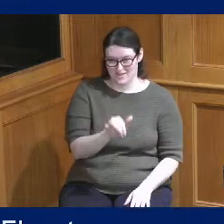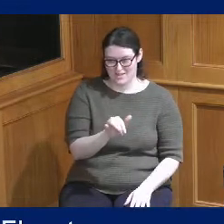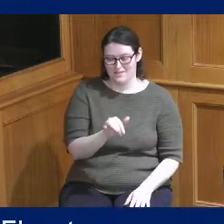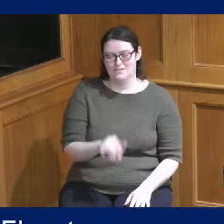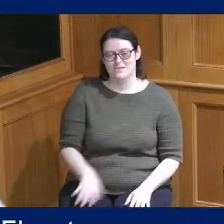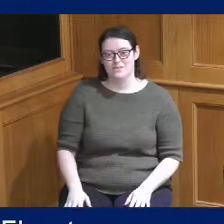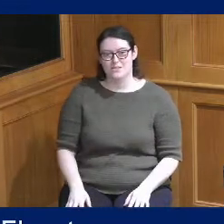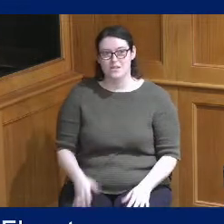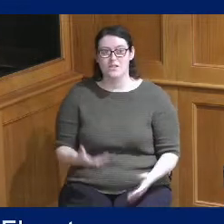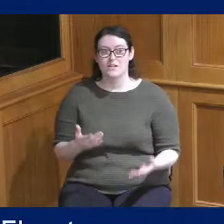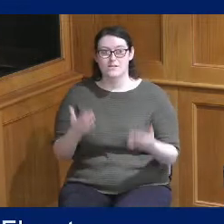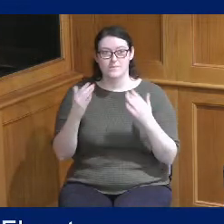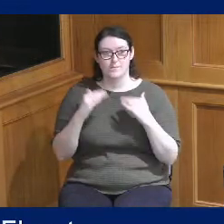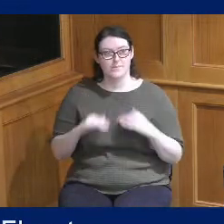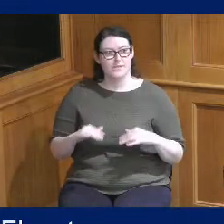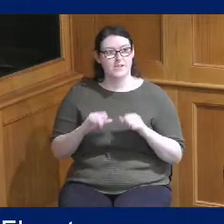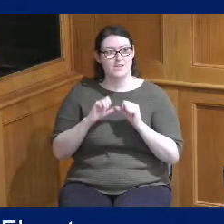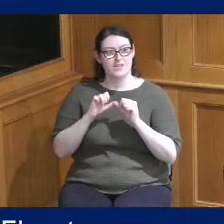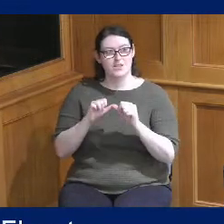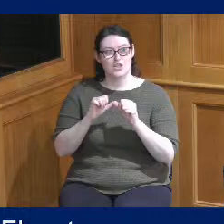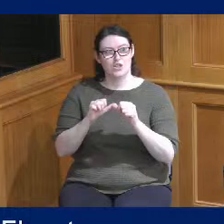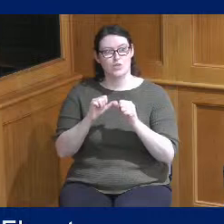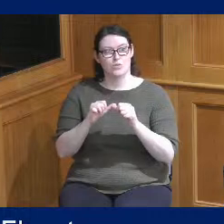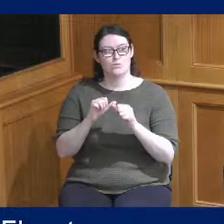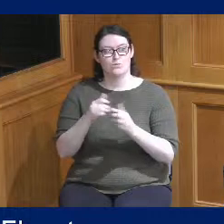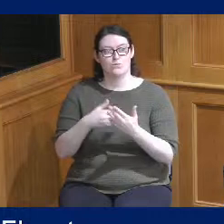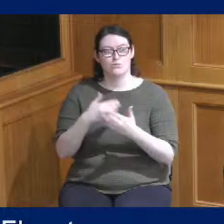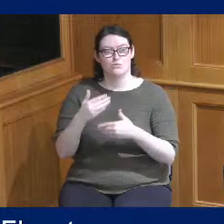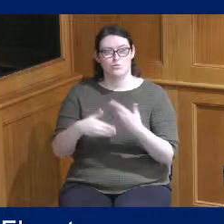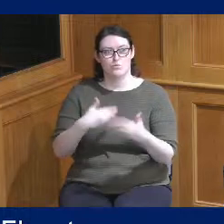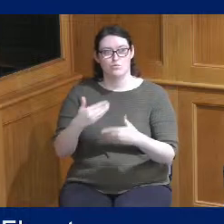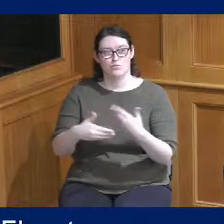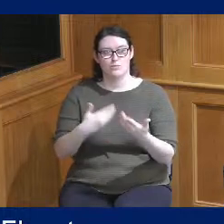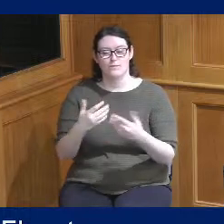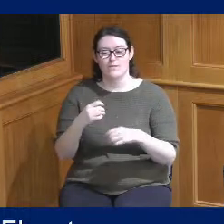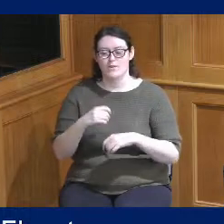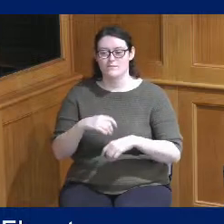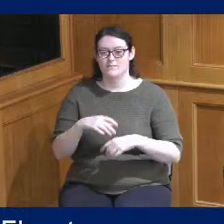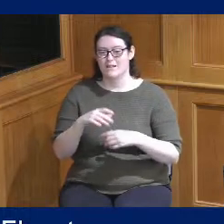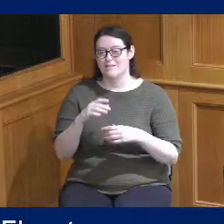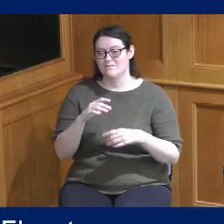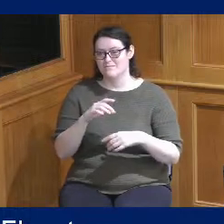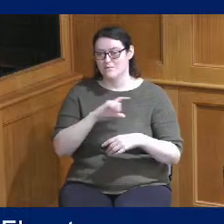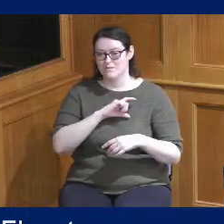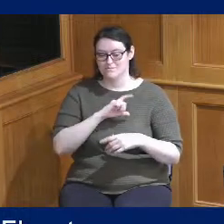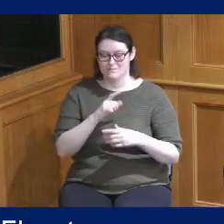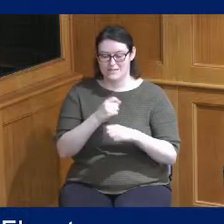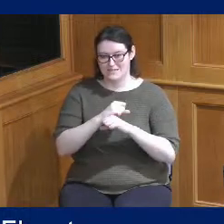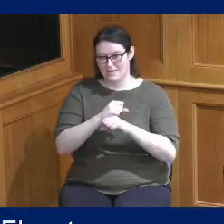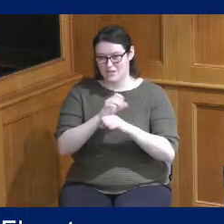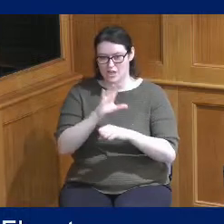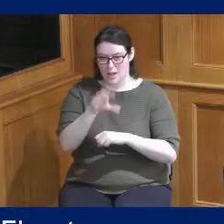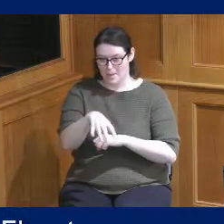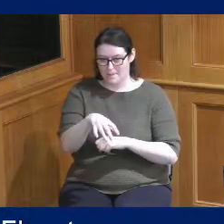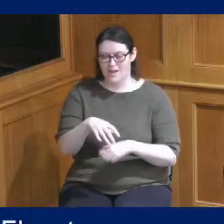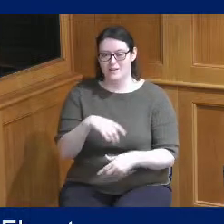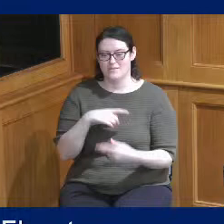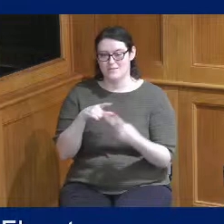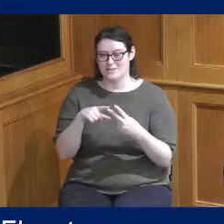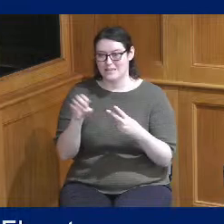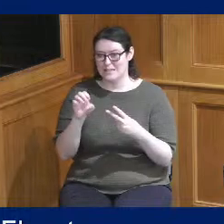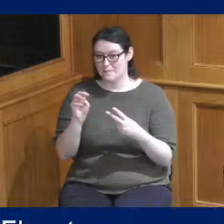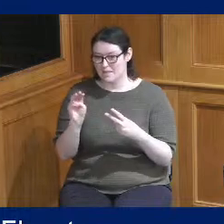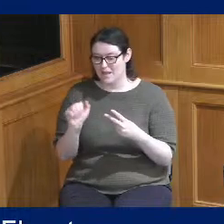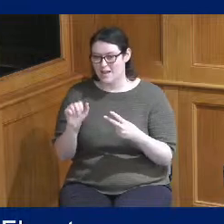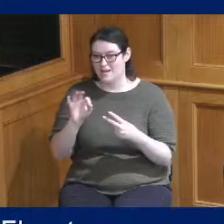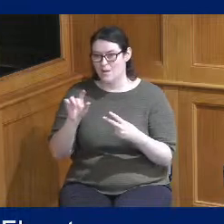Continued progress in our infrastructure programs, including the Hamilton County Regional Safety Complex, our EMA 911 facility consolidation